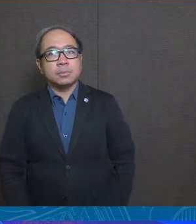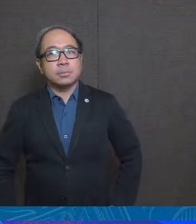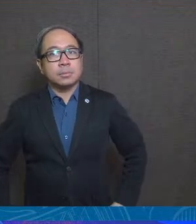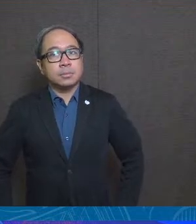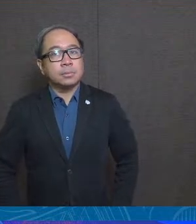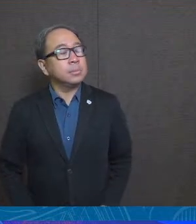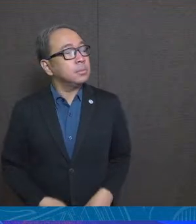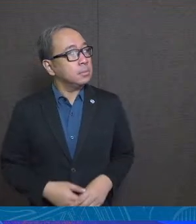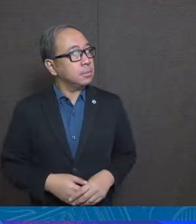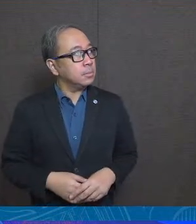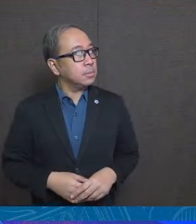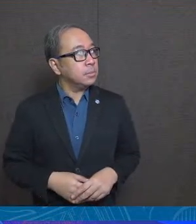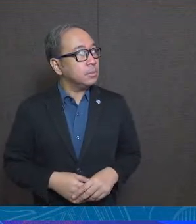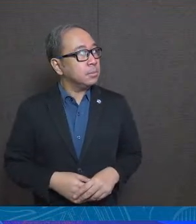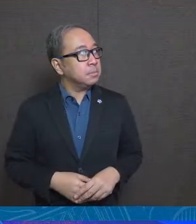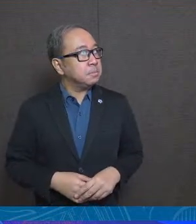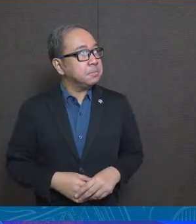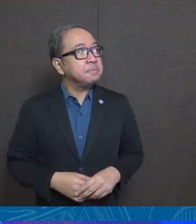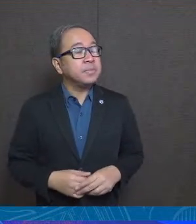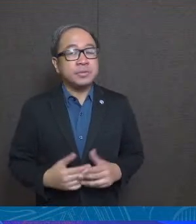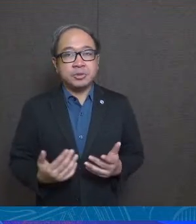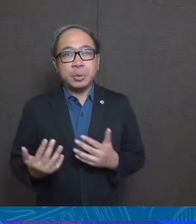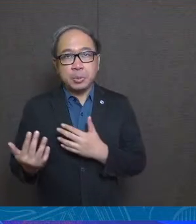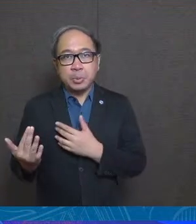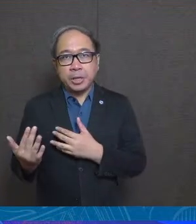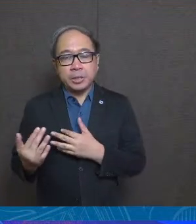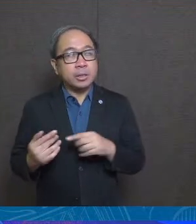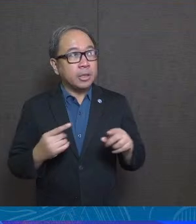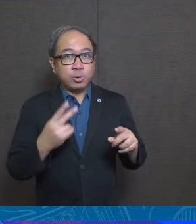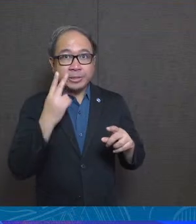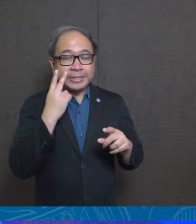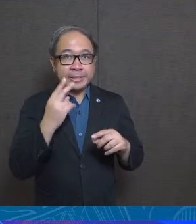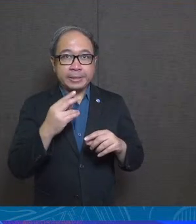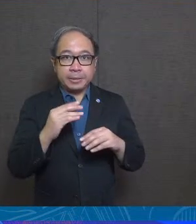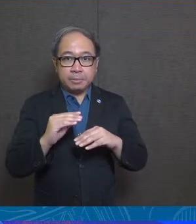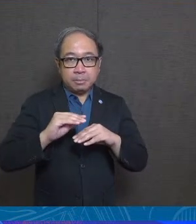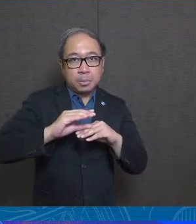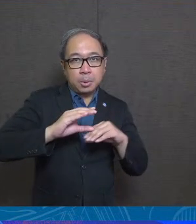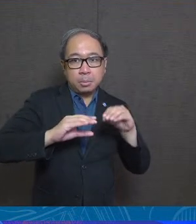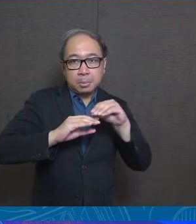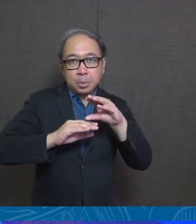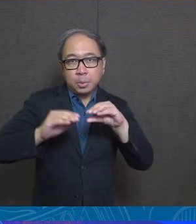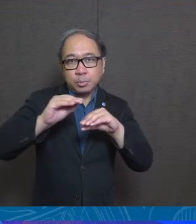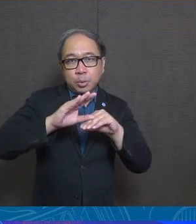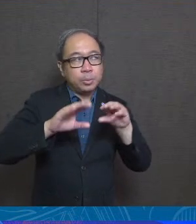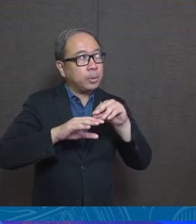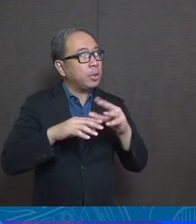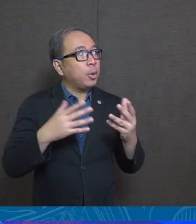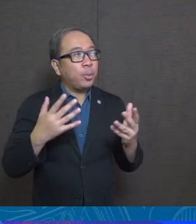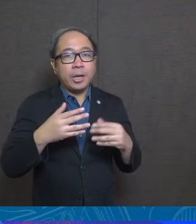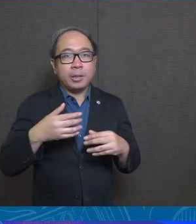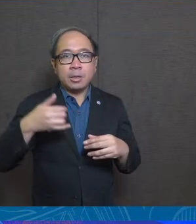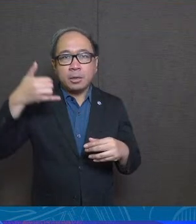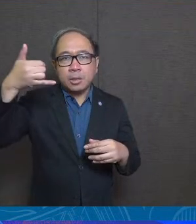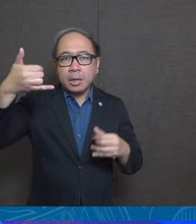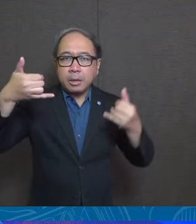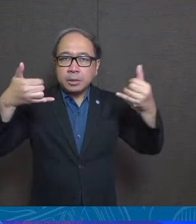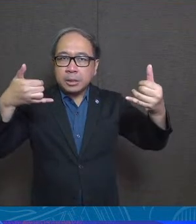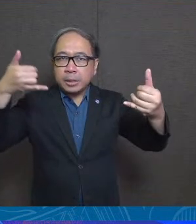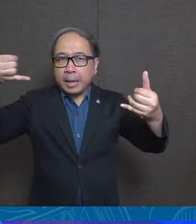So during I'm waiting, and we are overlapping the camera information. These cameras are installed by the Japanese government.